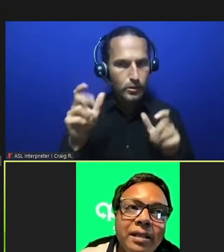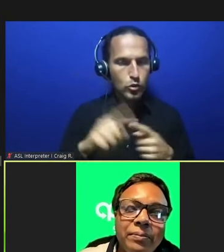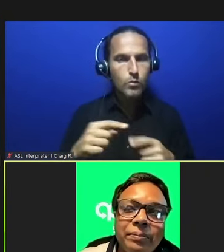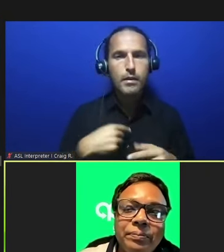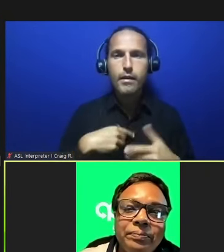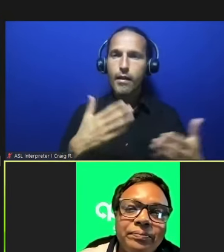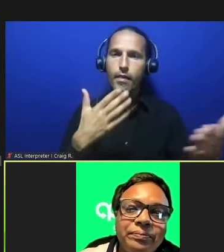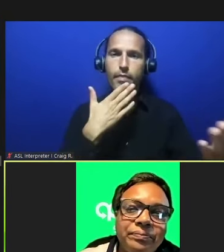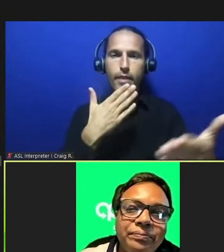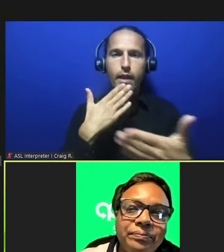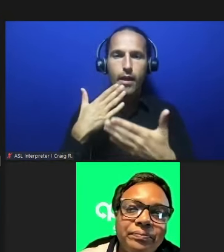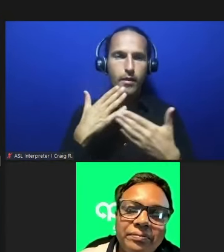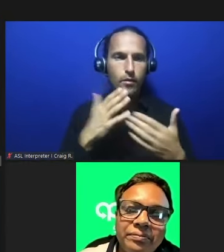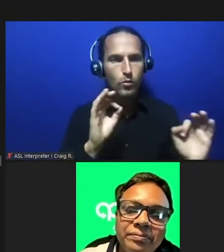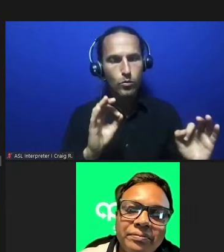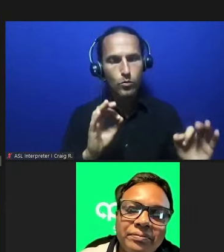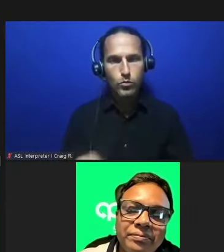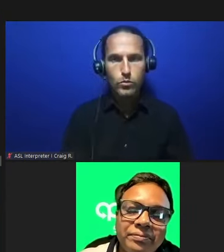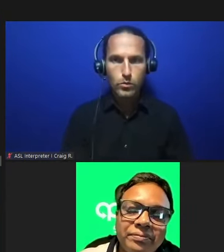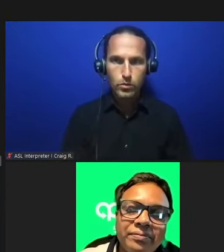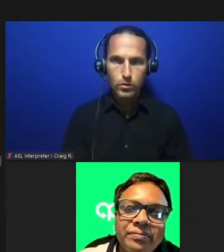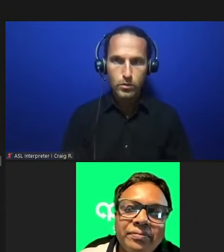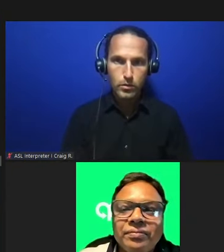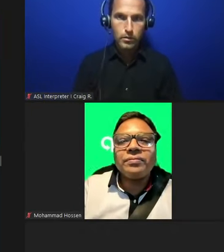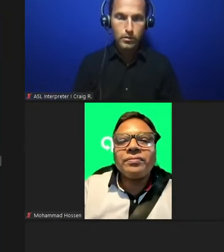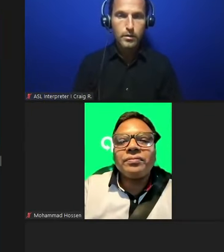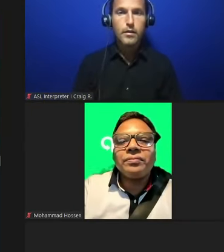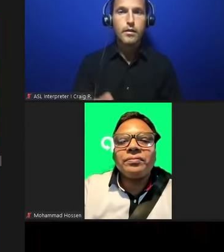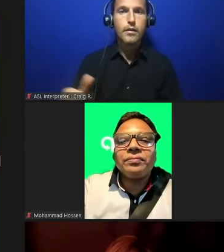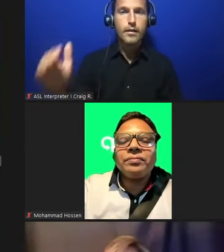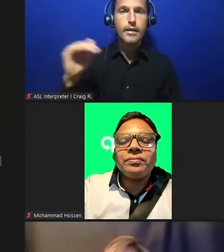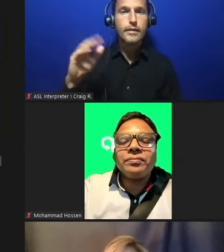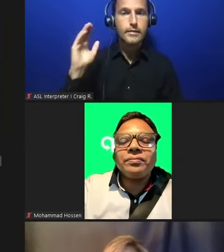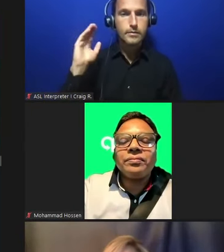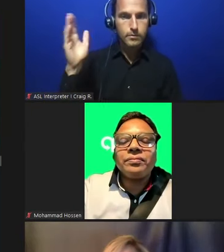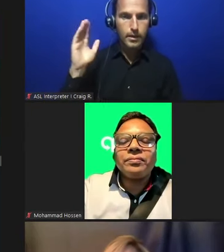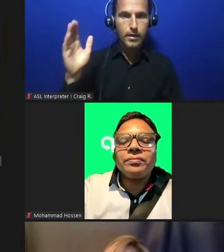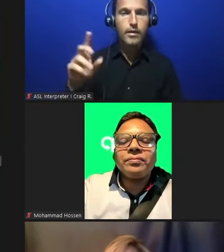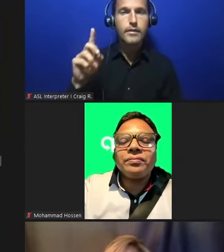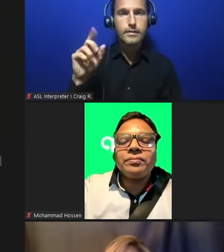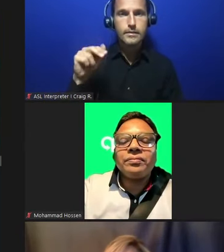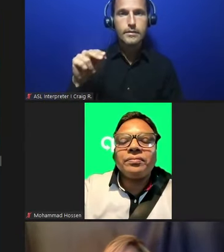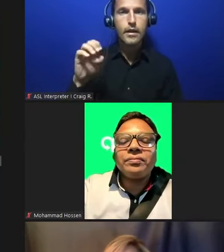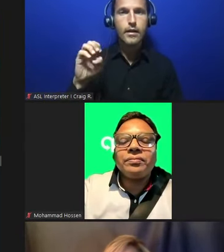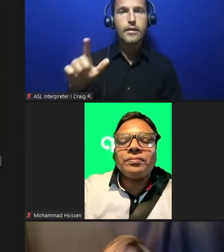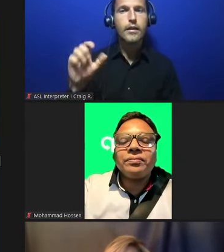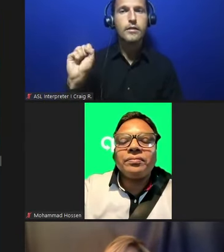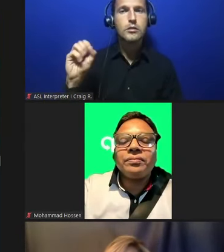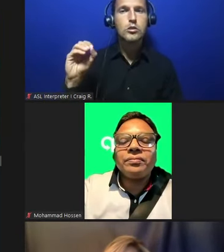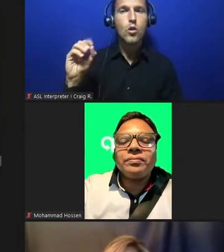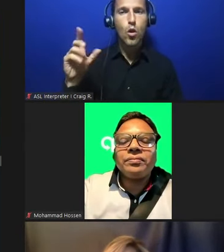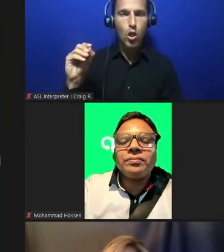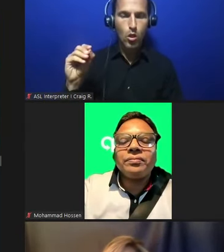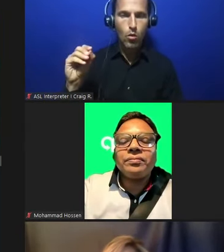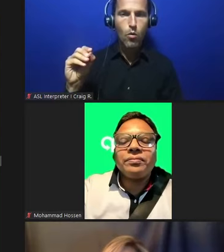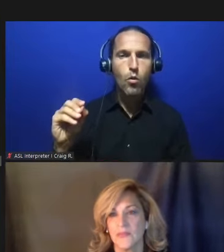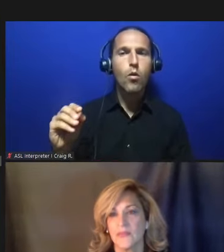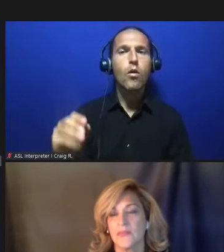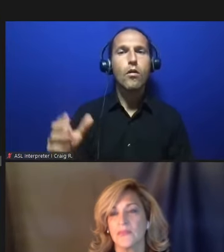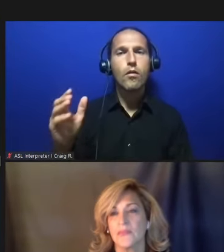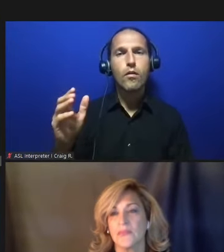again. Thank you. Our next speaker is Daniel Solo, followed by